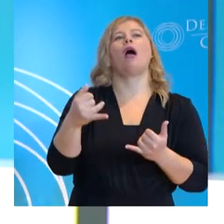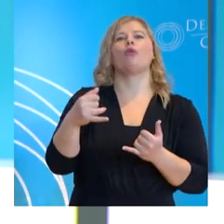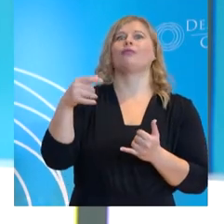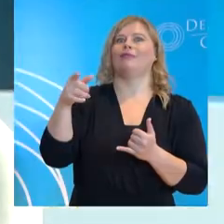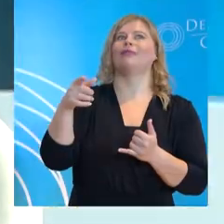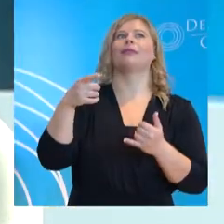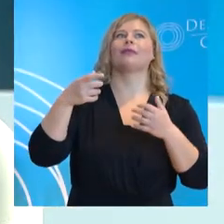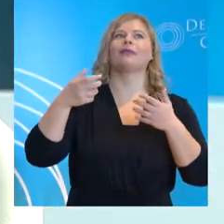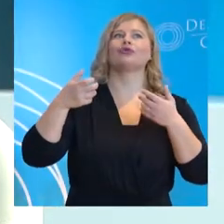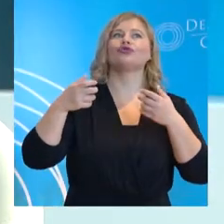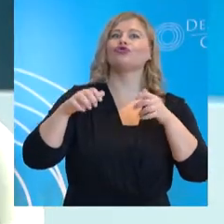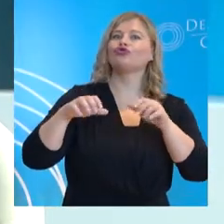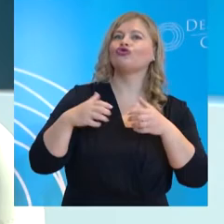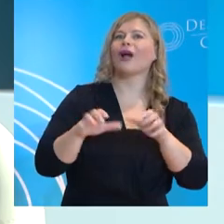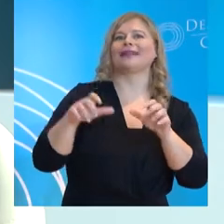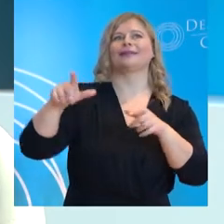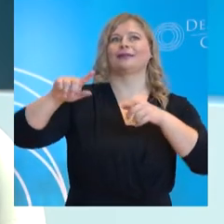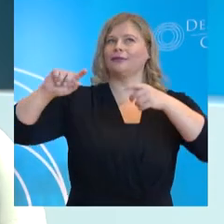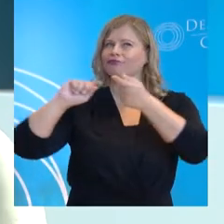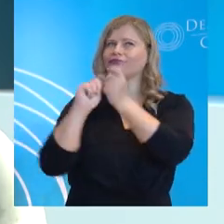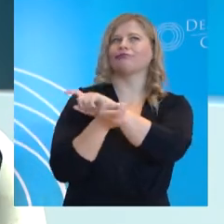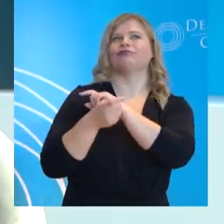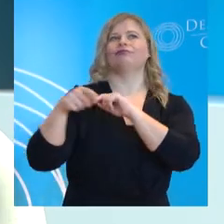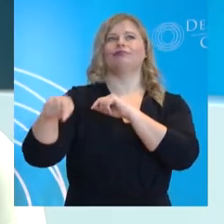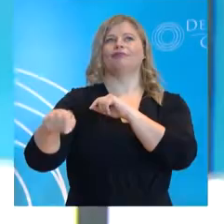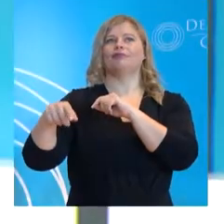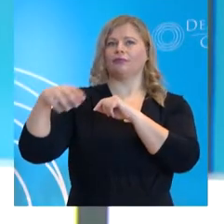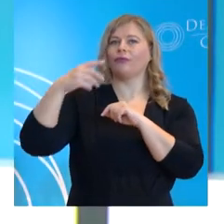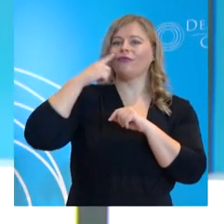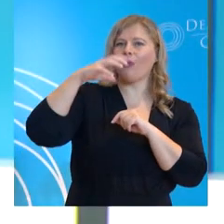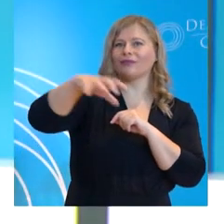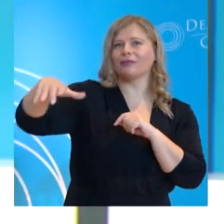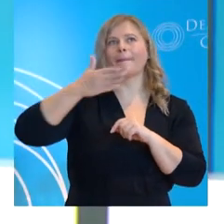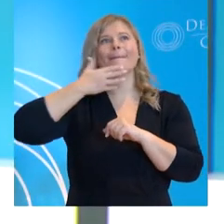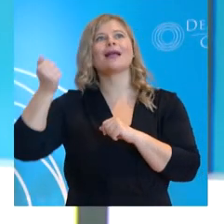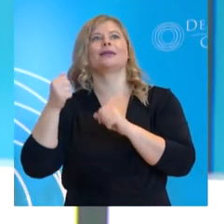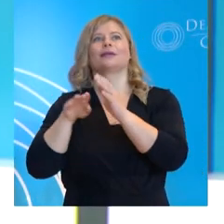Do you think the Commission's capable of ensuring that? I think so.